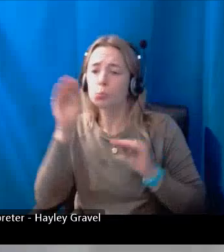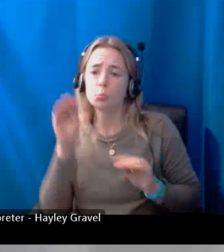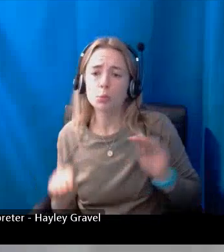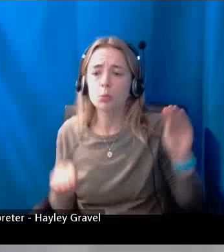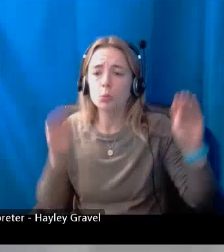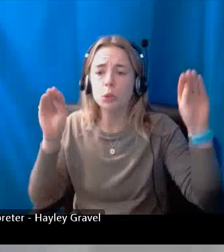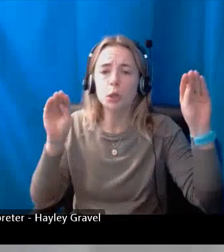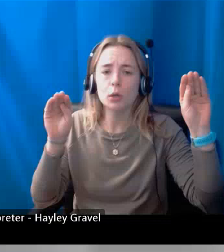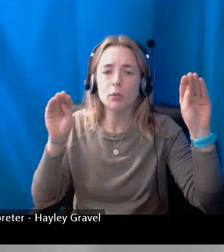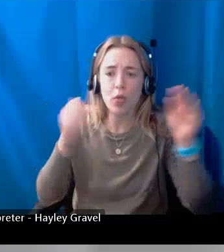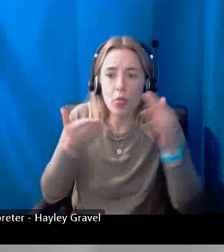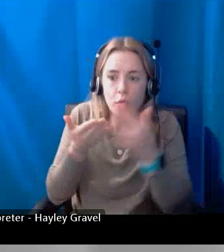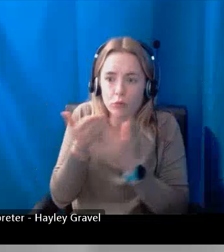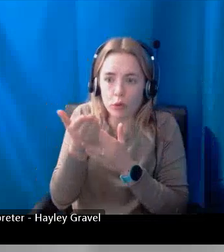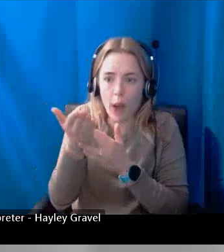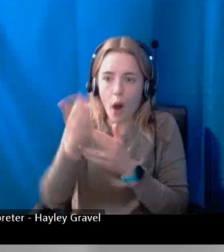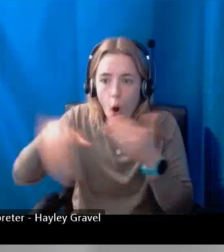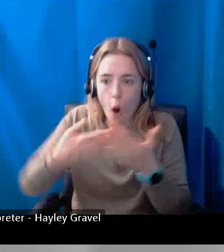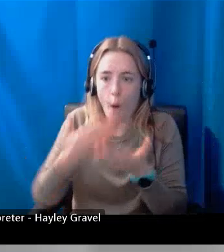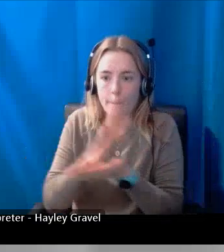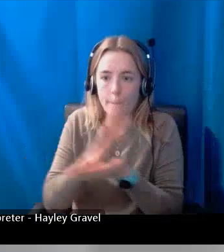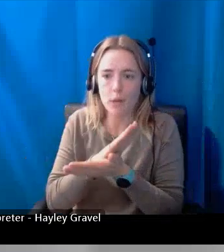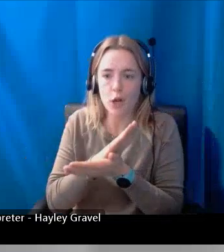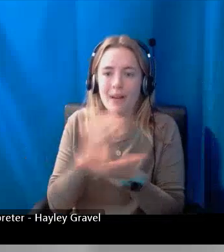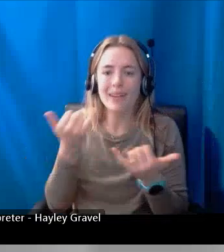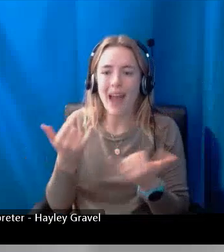Thank you. Question. Yeah, Jolly.